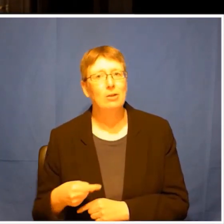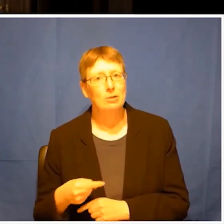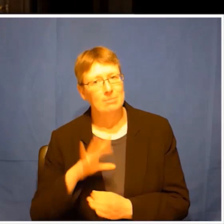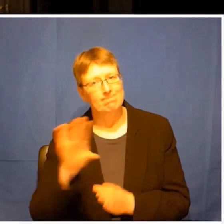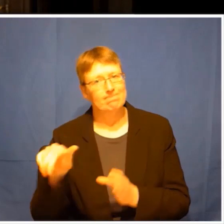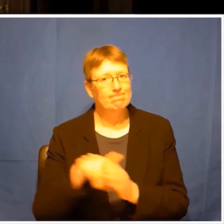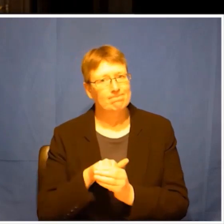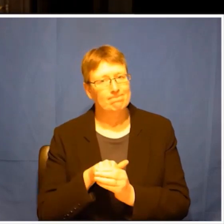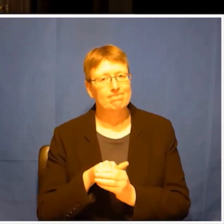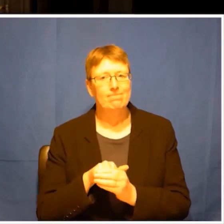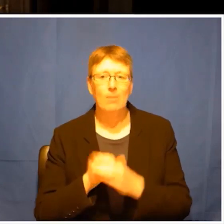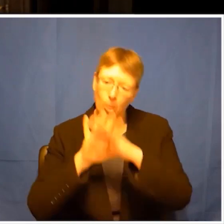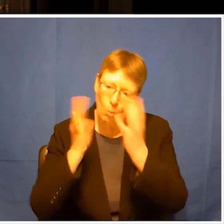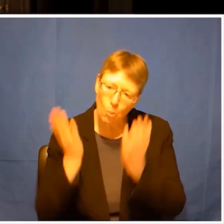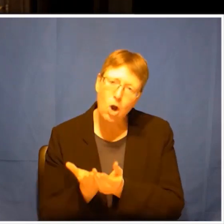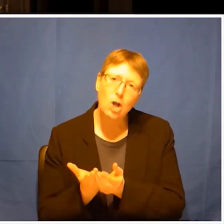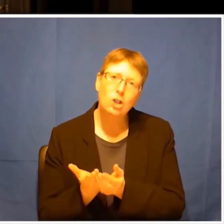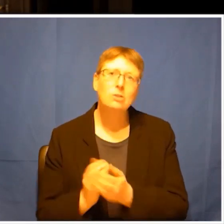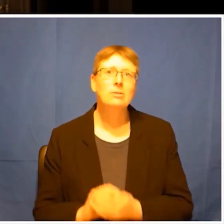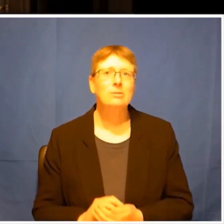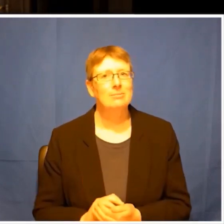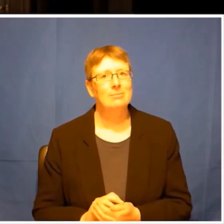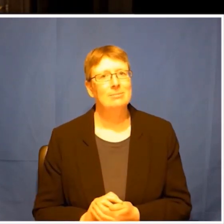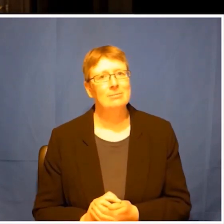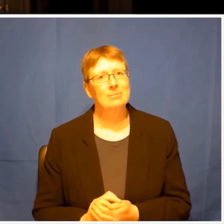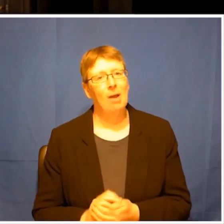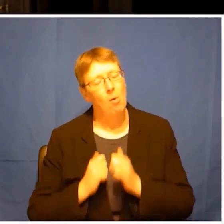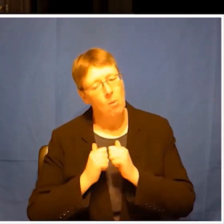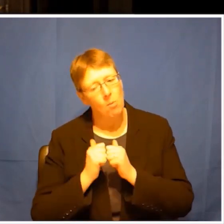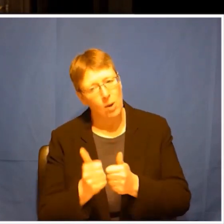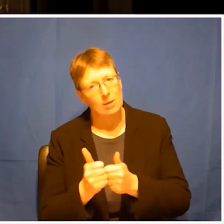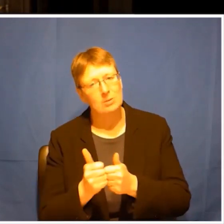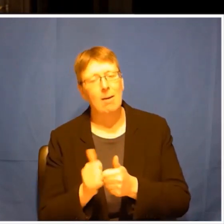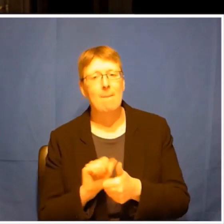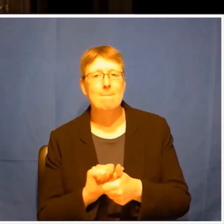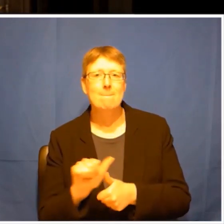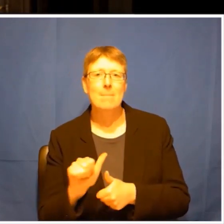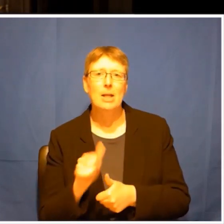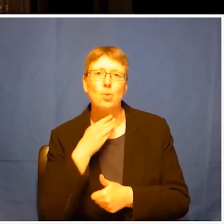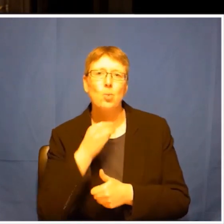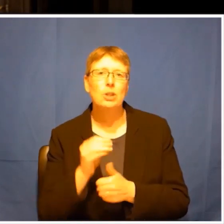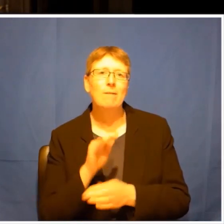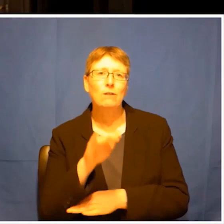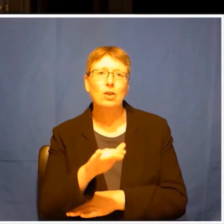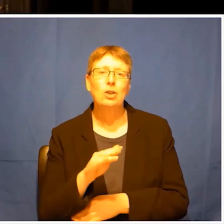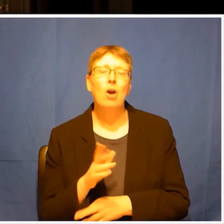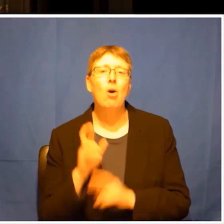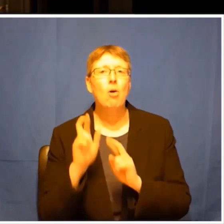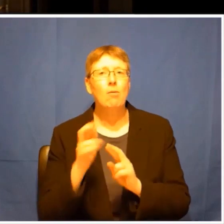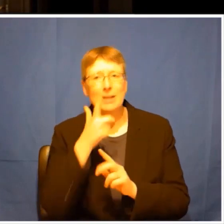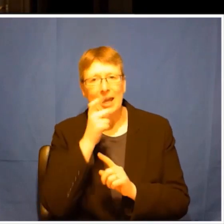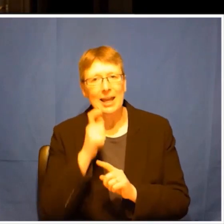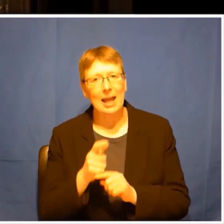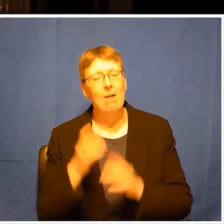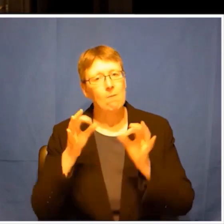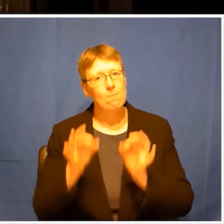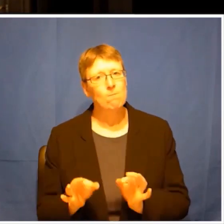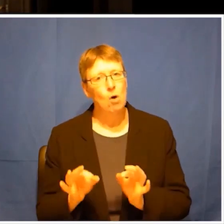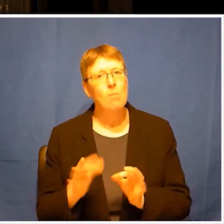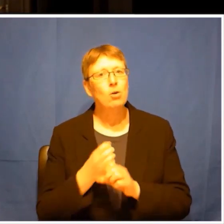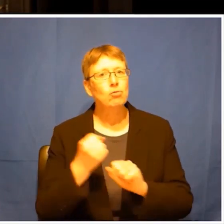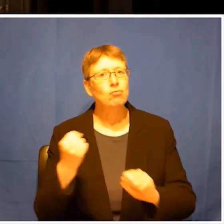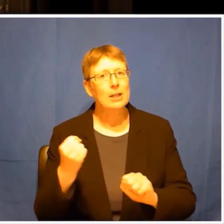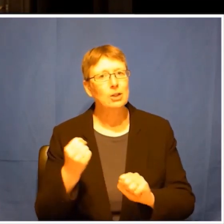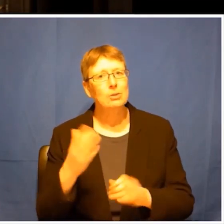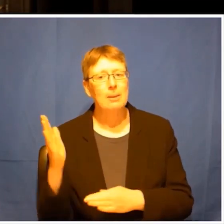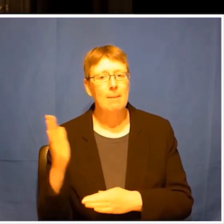you have now become a member of. Very well done. All best wishes for the future. We will hope to have formal graduation